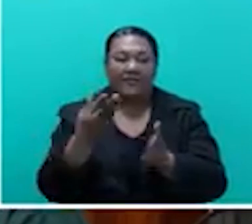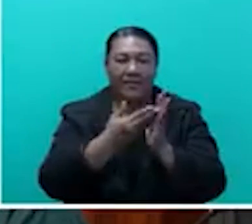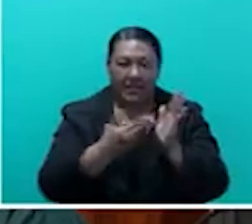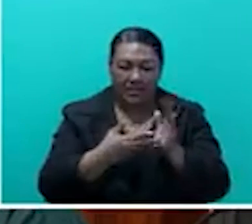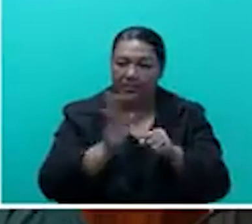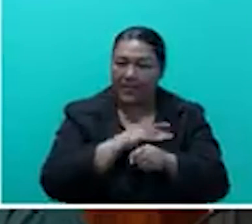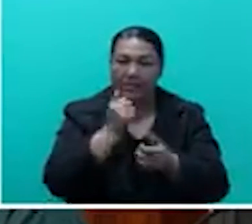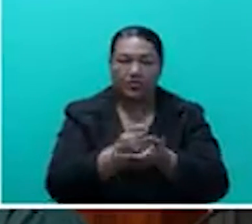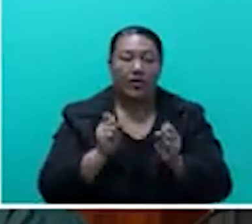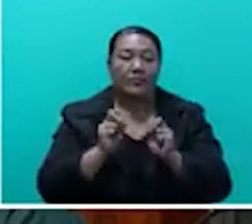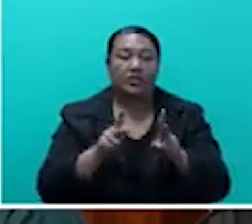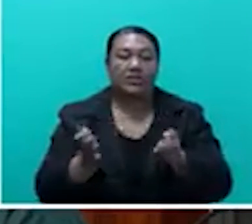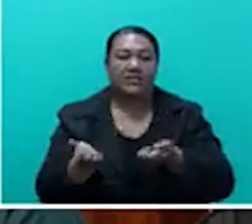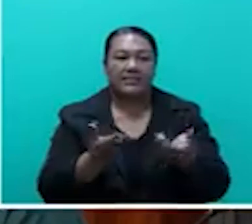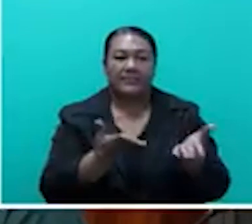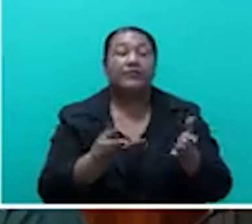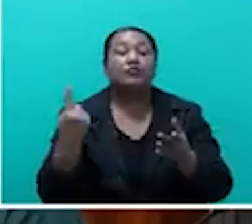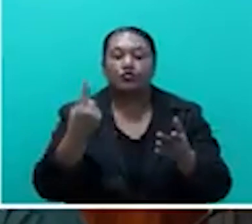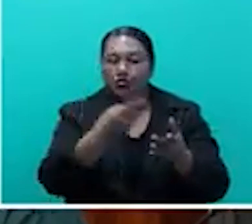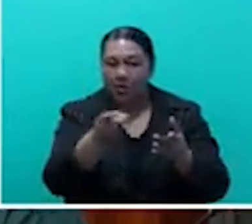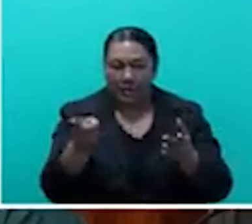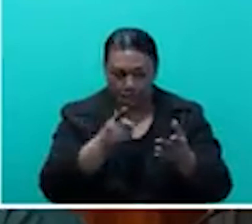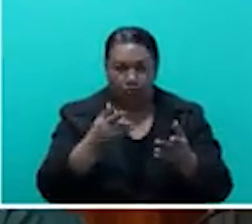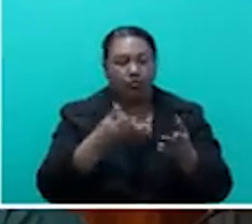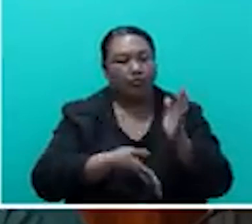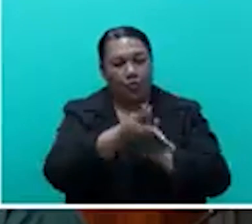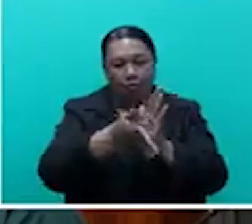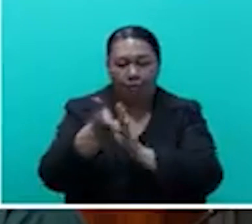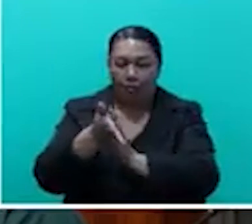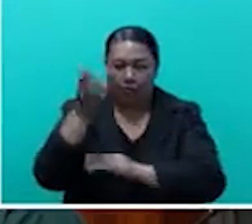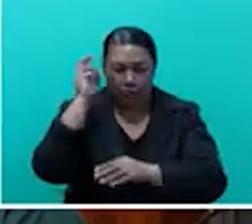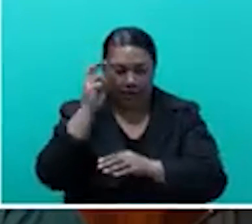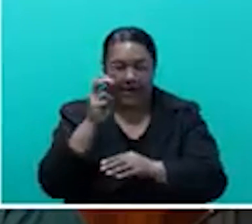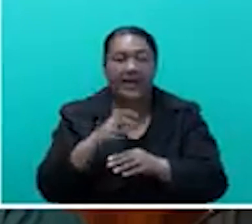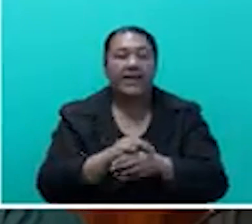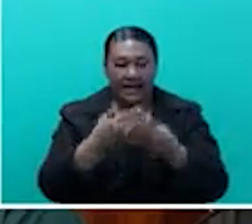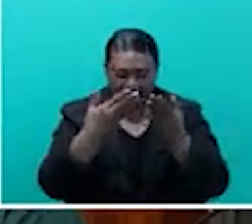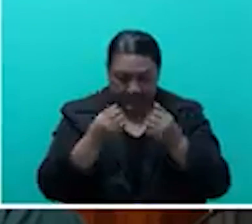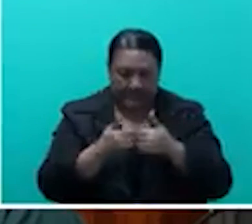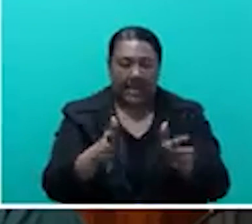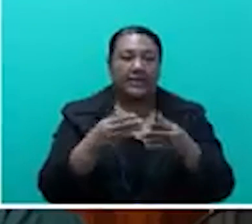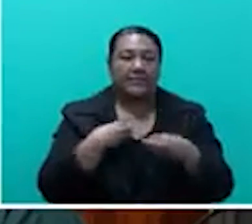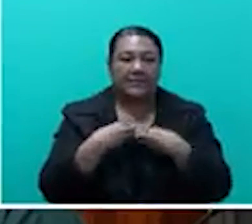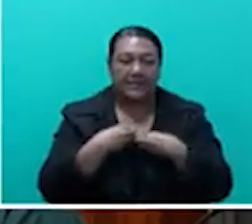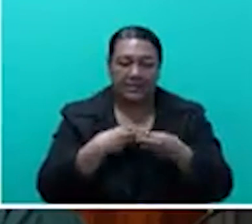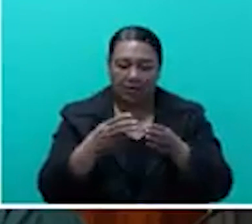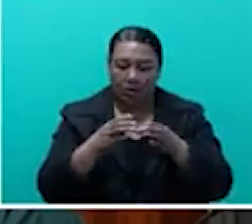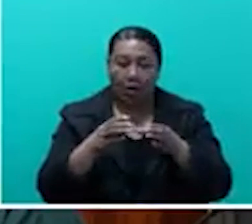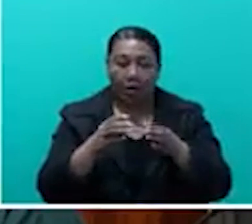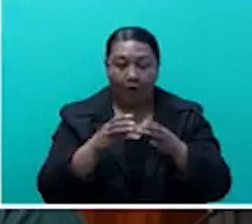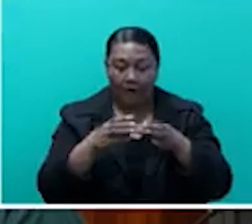provided with the opportunity to undergo training and start up a business through training and mentoring by Fiji Commerce and Employers